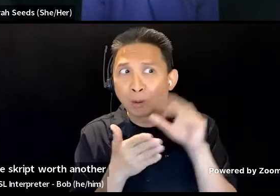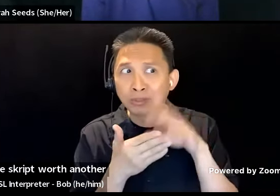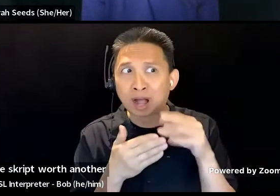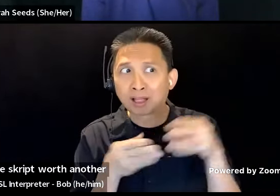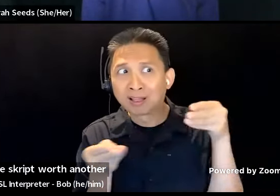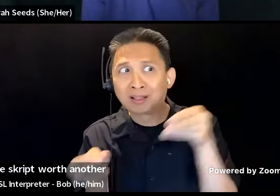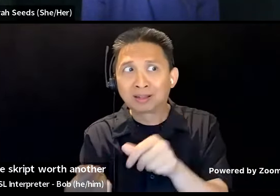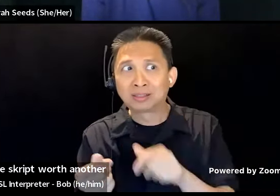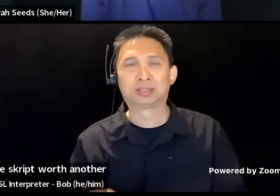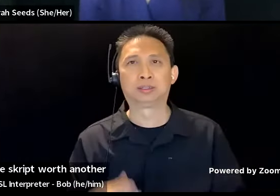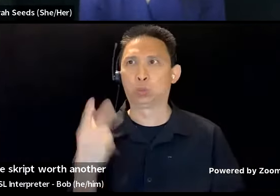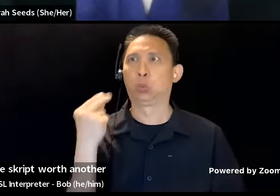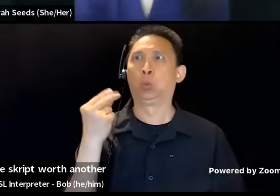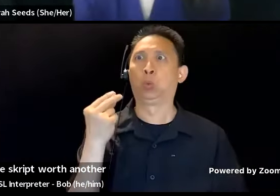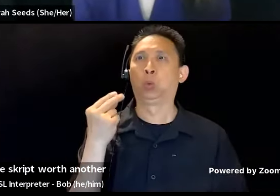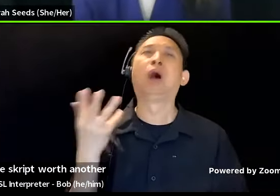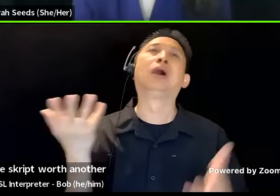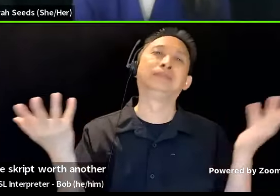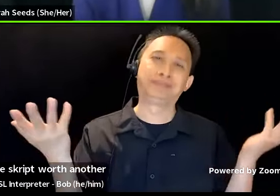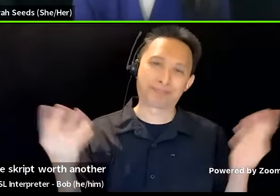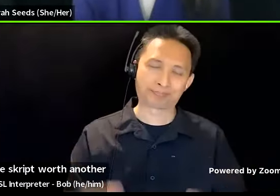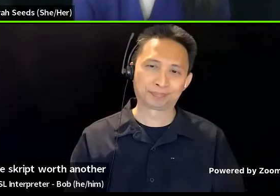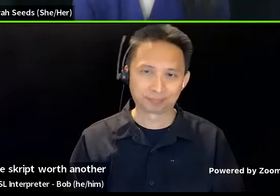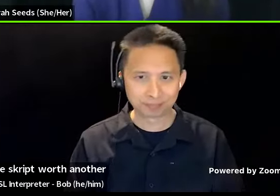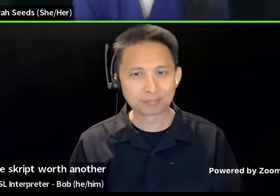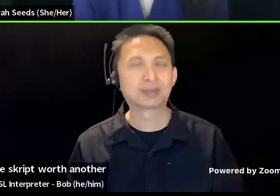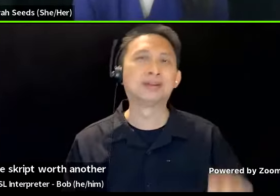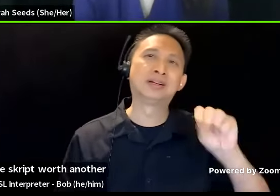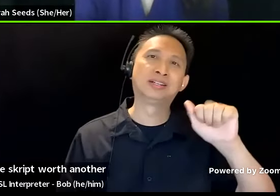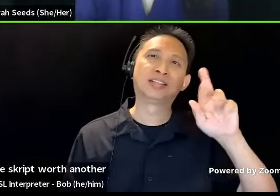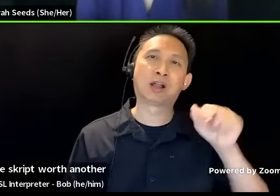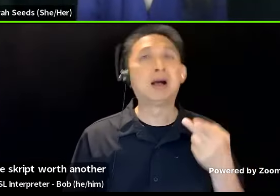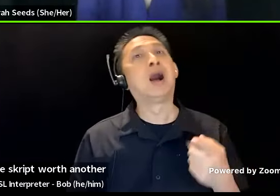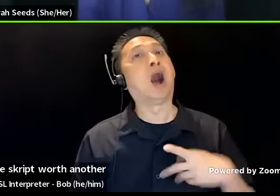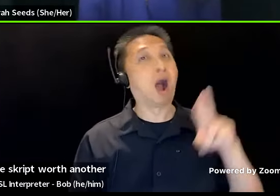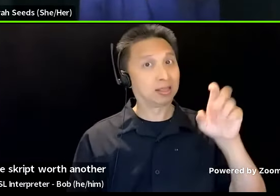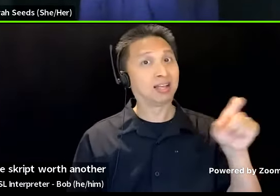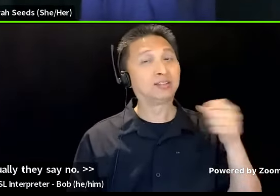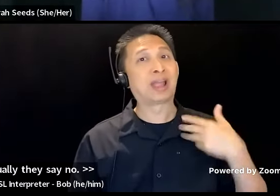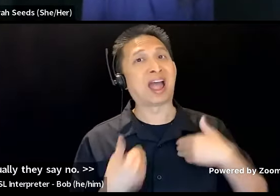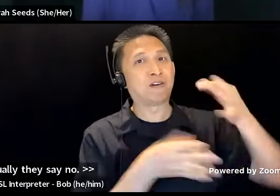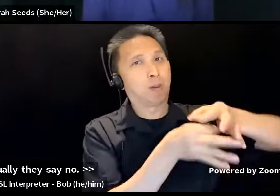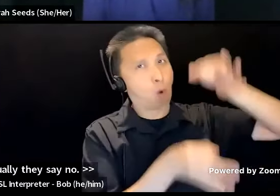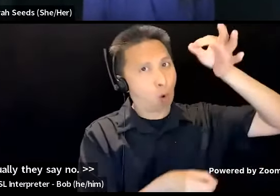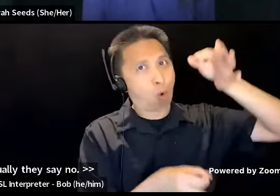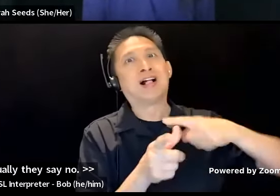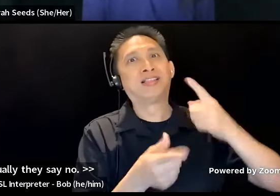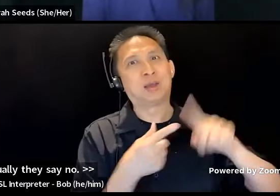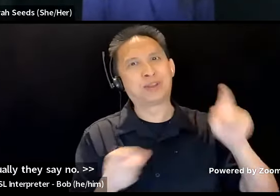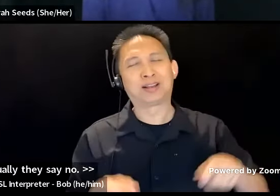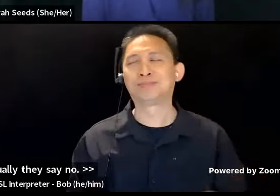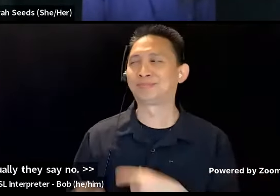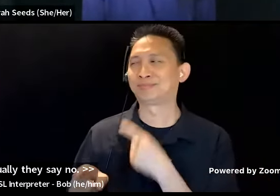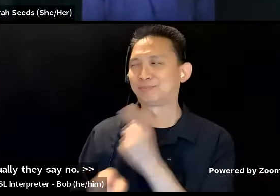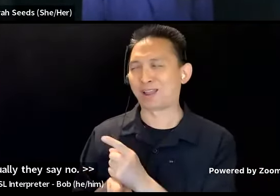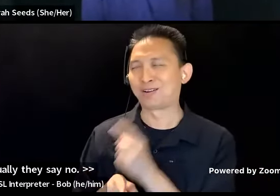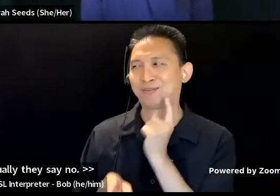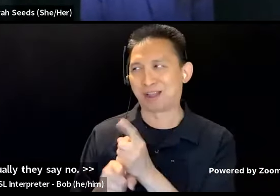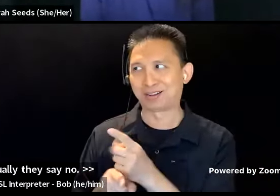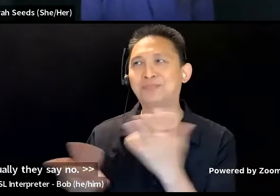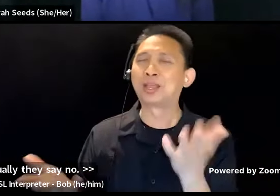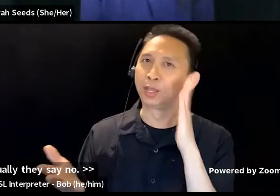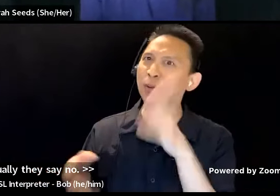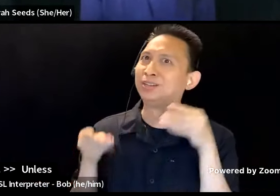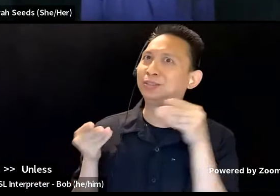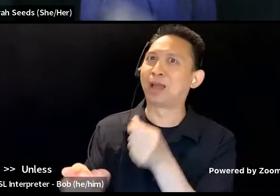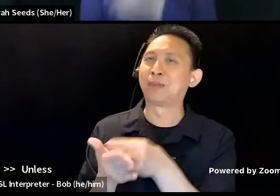no. You know, so unless it's a poll, and then it's definitely yes. Unless it's the subway poll, and you will spend money